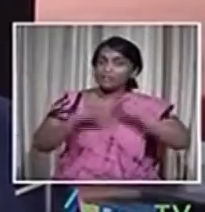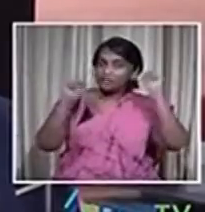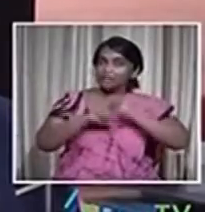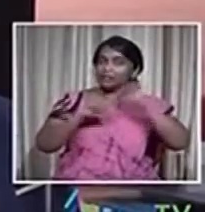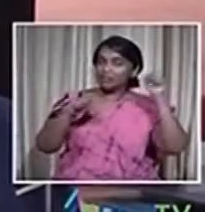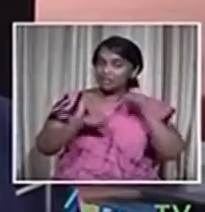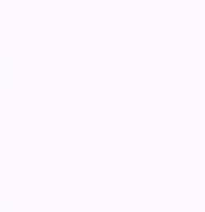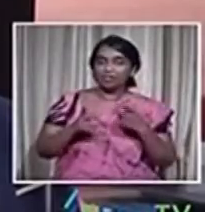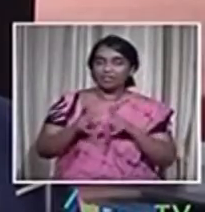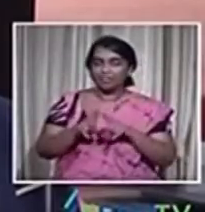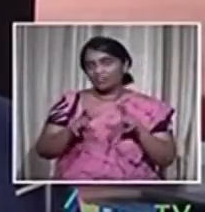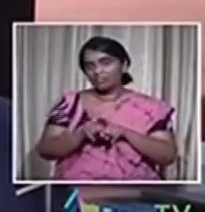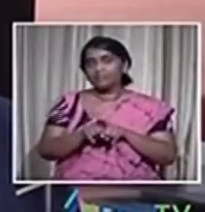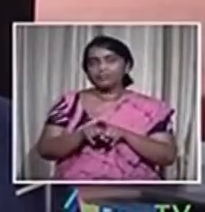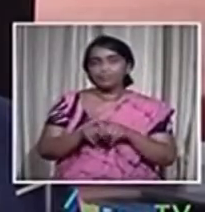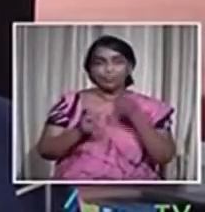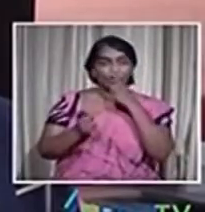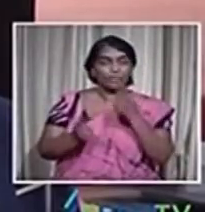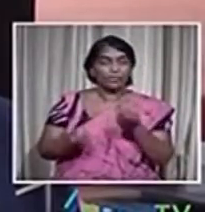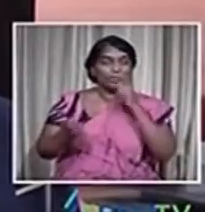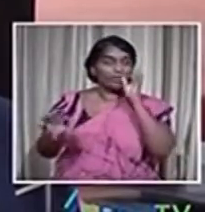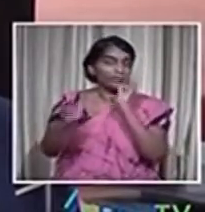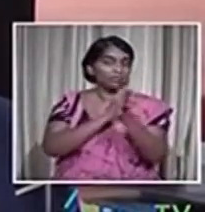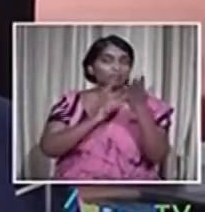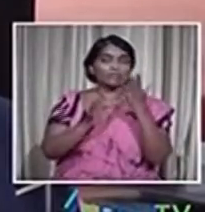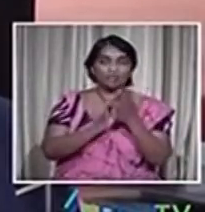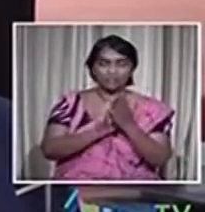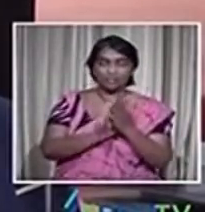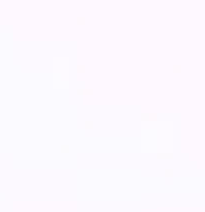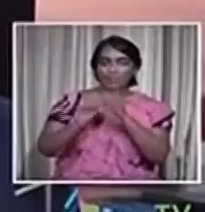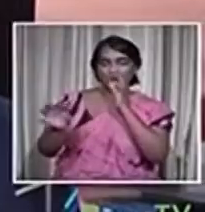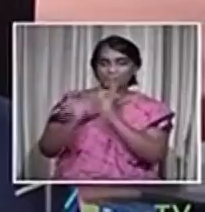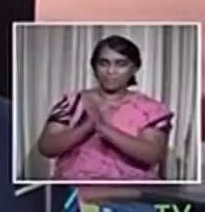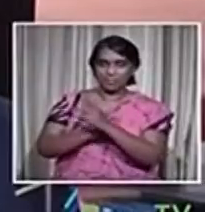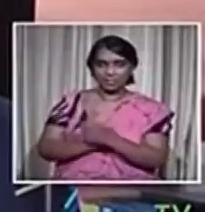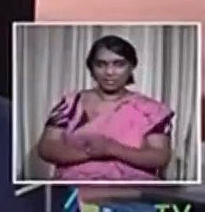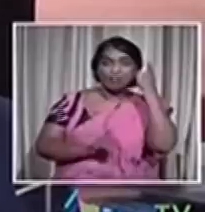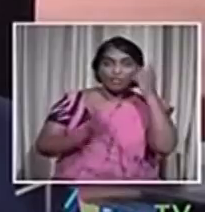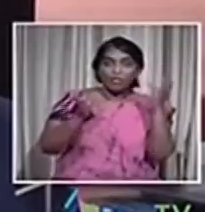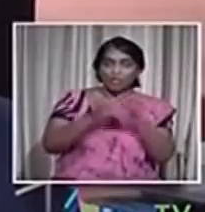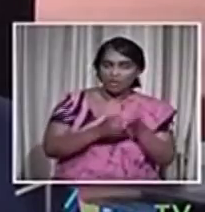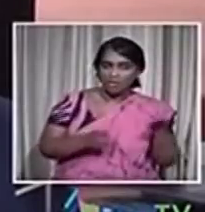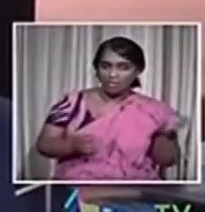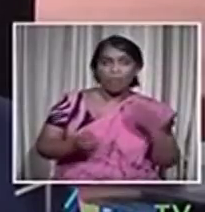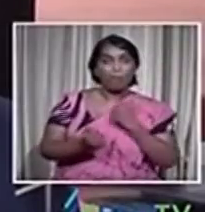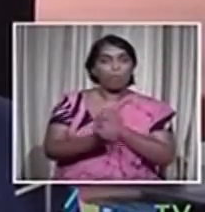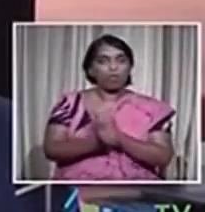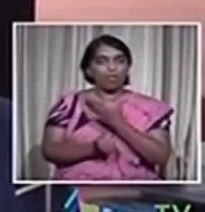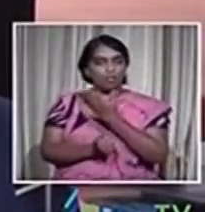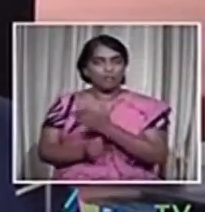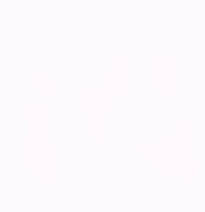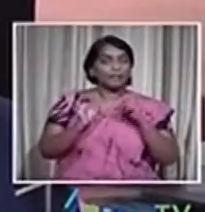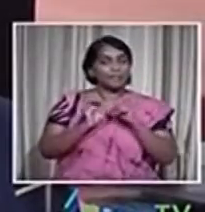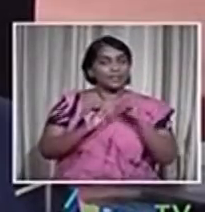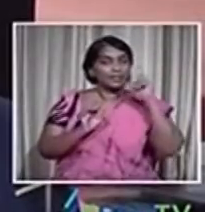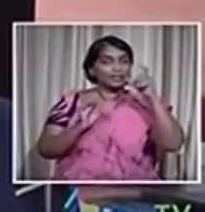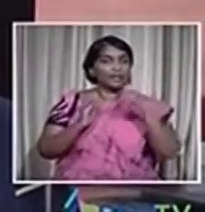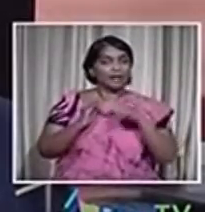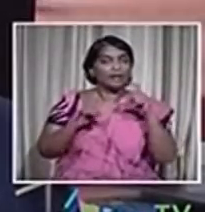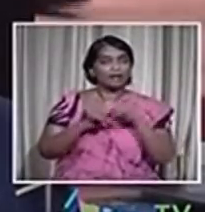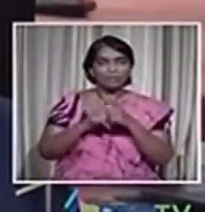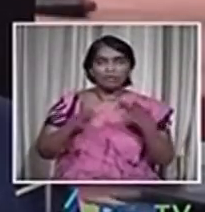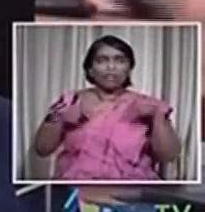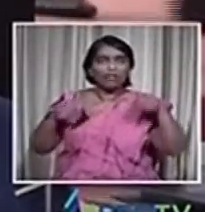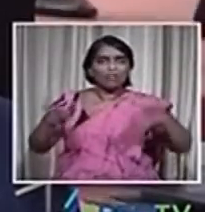were there. Why have they failed to arrest the man who set fire to the bus? The police were watching when it happened. The people should also question themselves. If they don't want